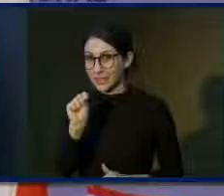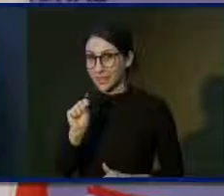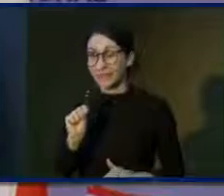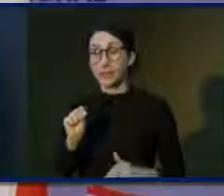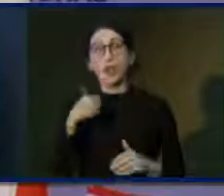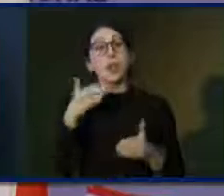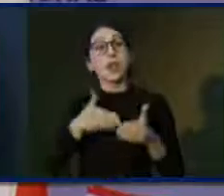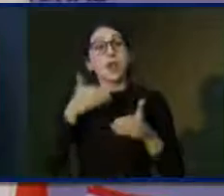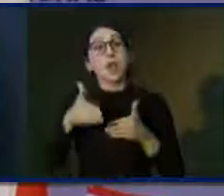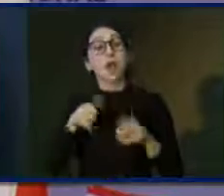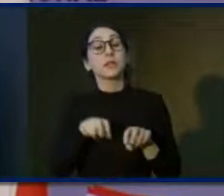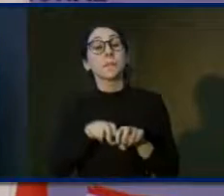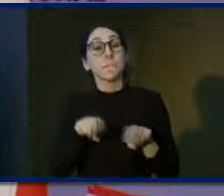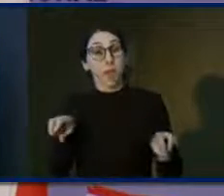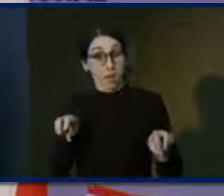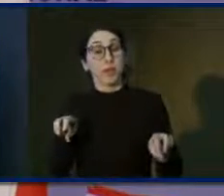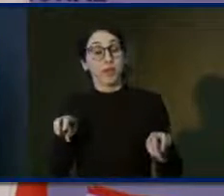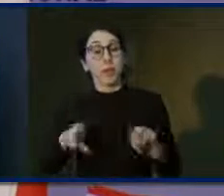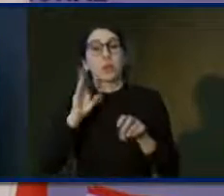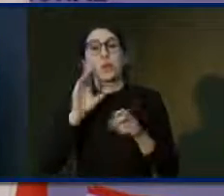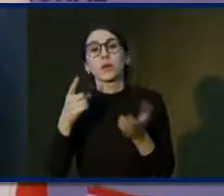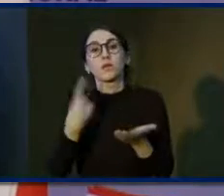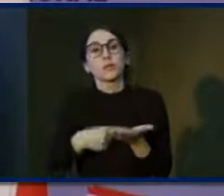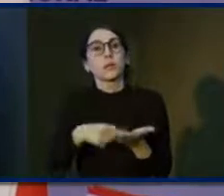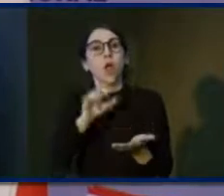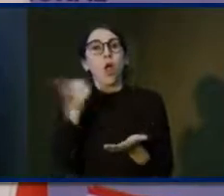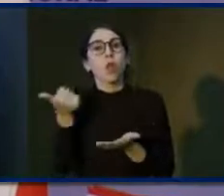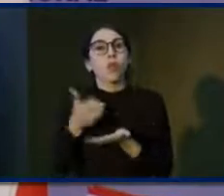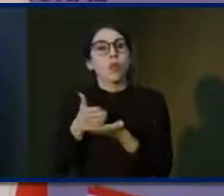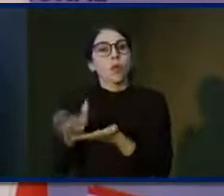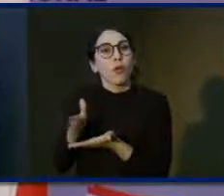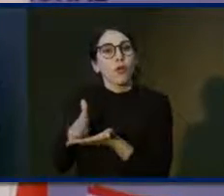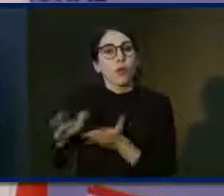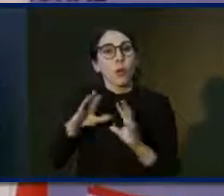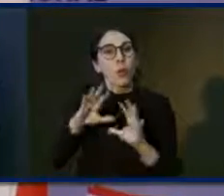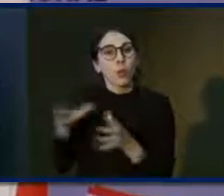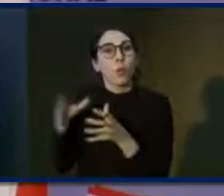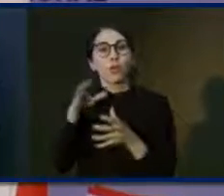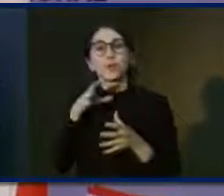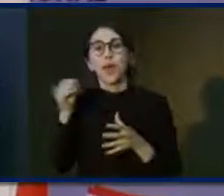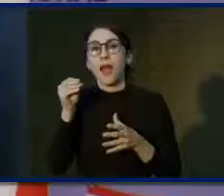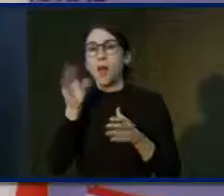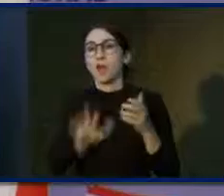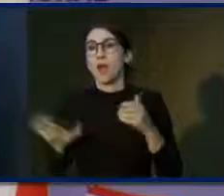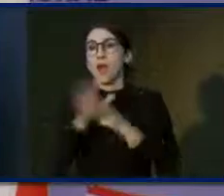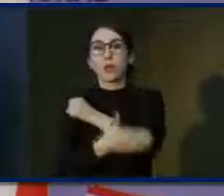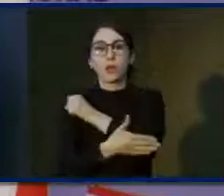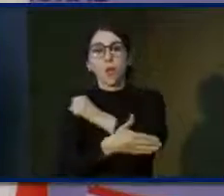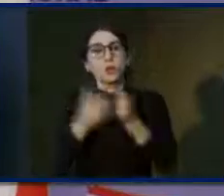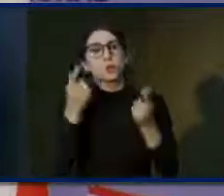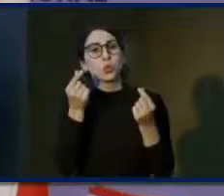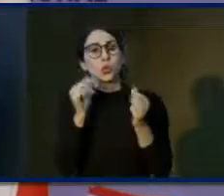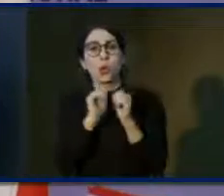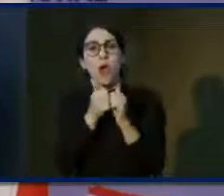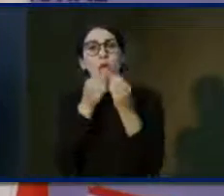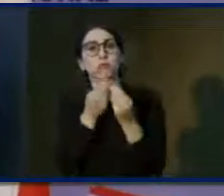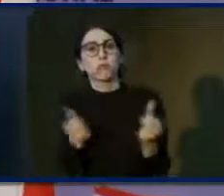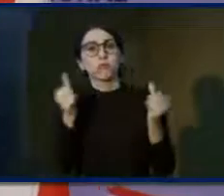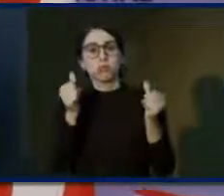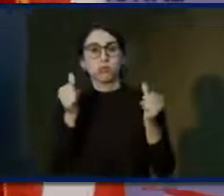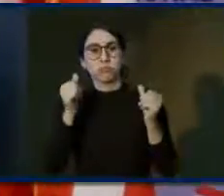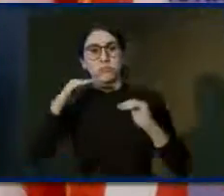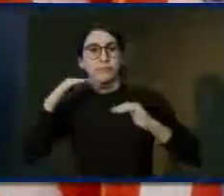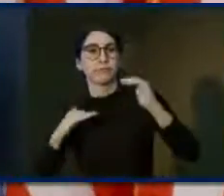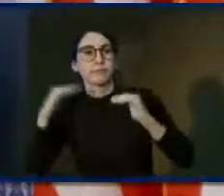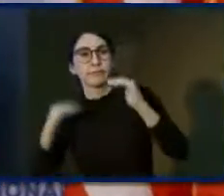is about talking about the other disenfranchised groups and equity efforts that are going on around the country. And I'm excited with this panel, so we're